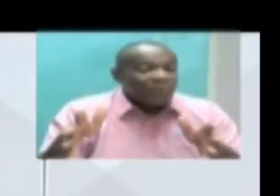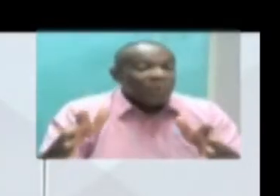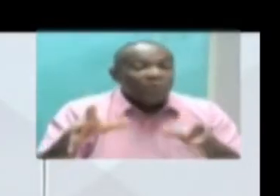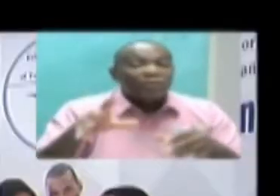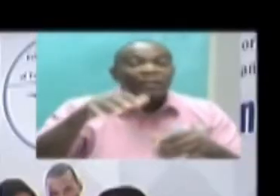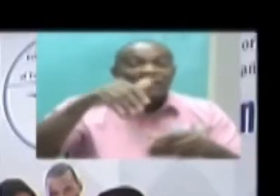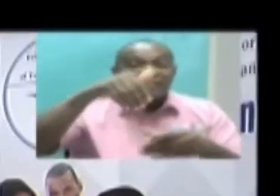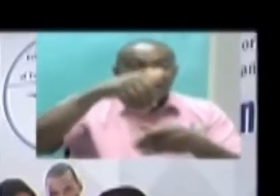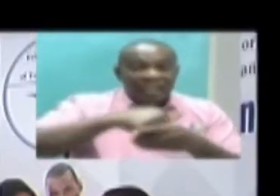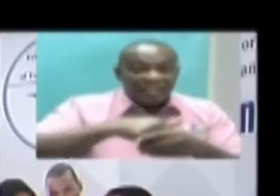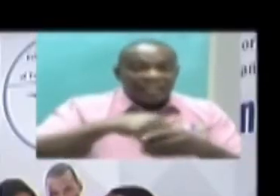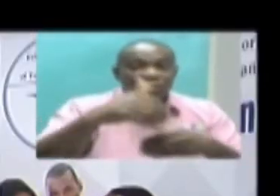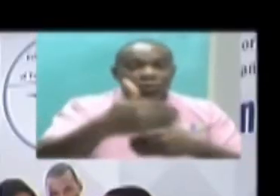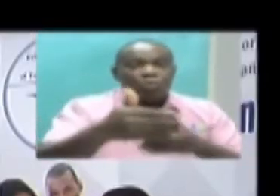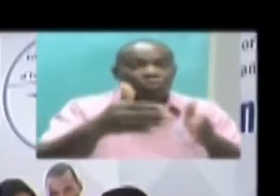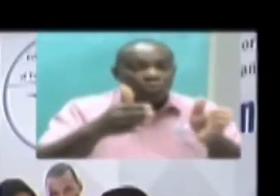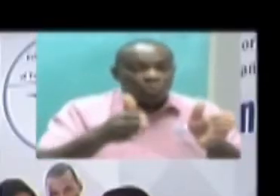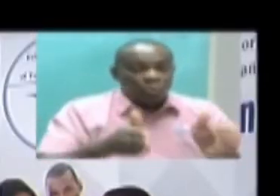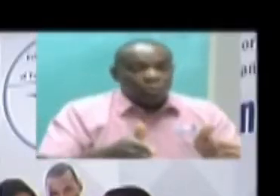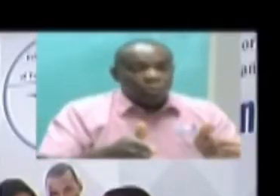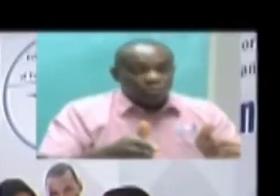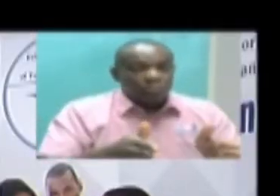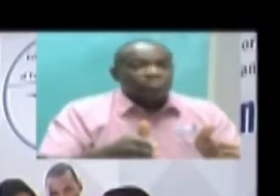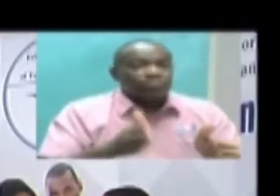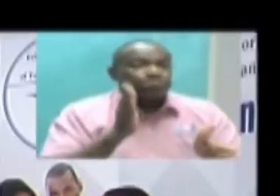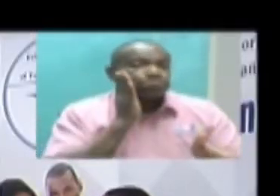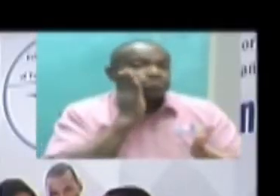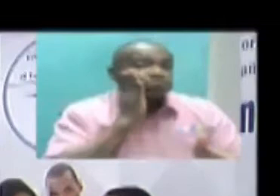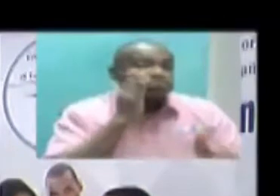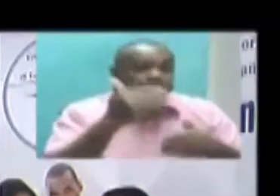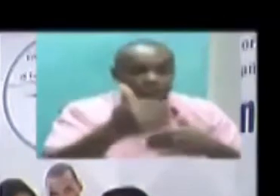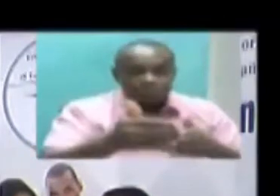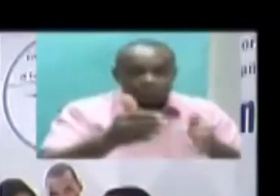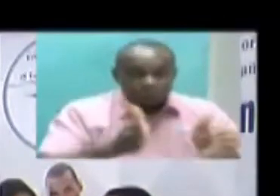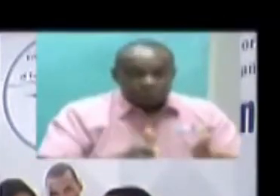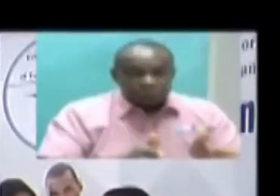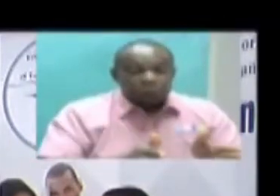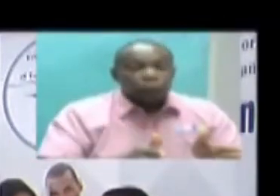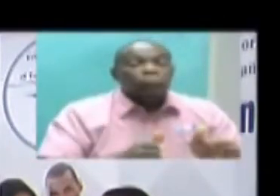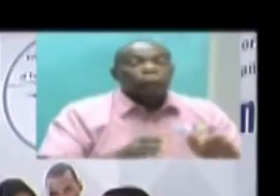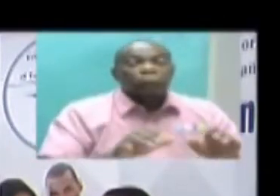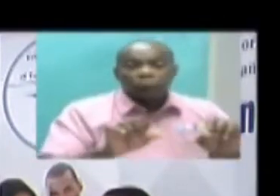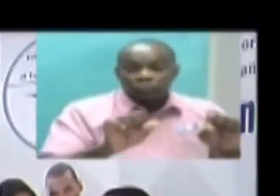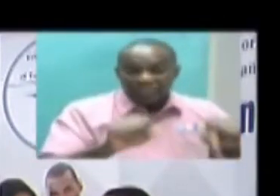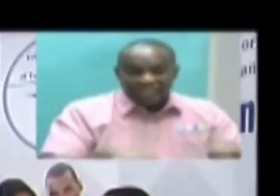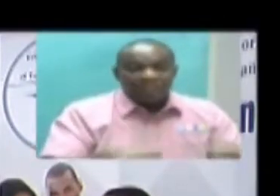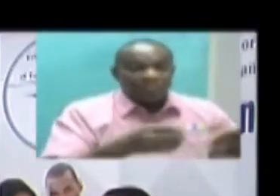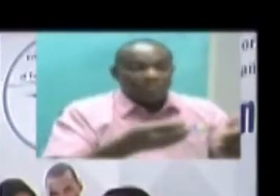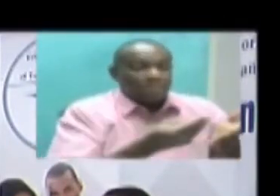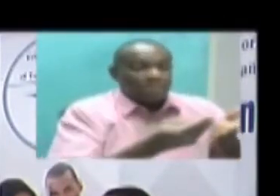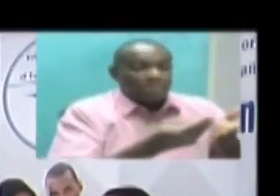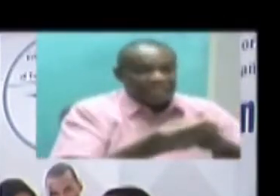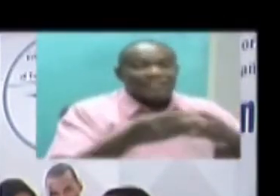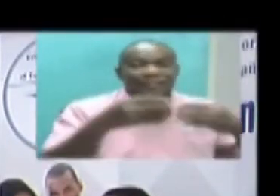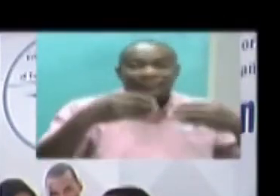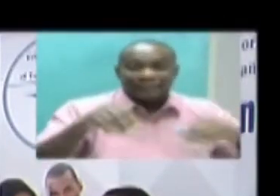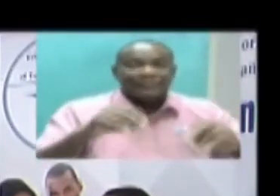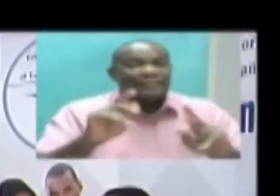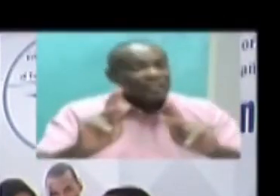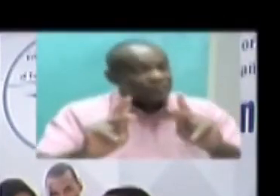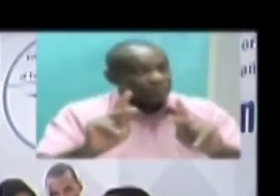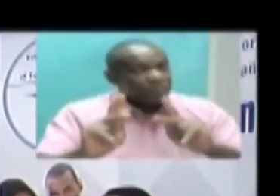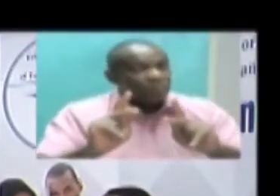images of the individual. So there are some telltale signs that parents need to be aware of. If you find that, you know, your kid is, you know,